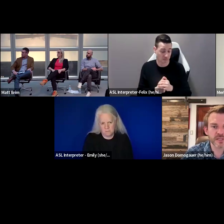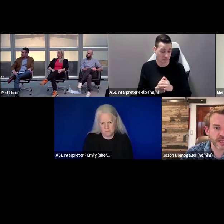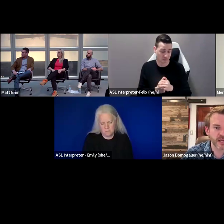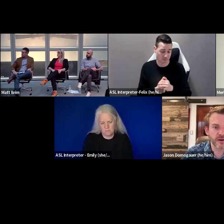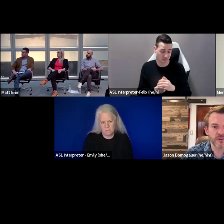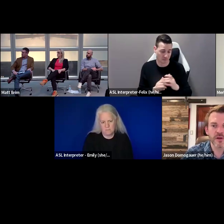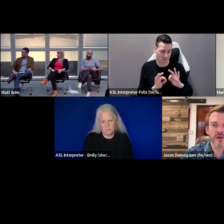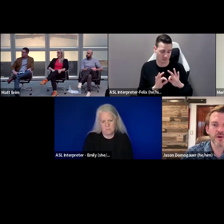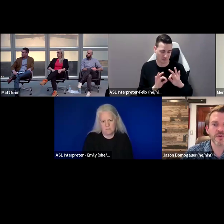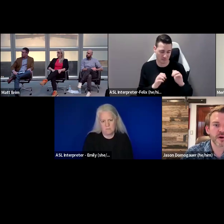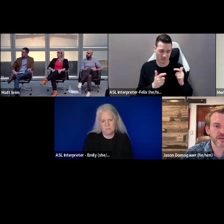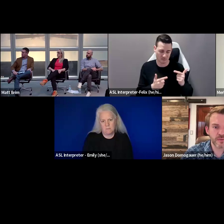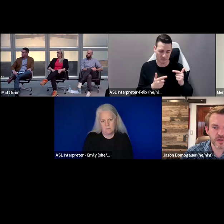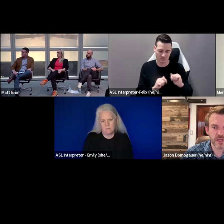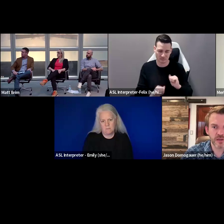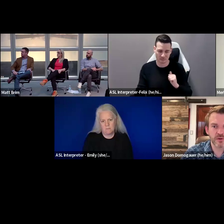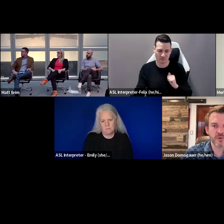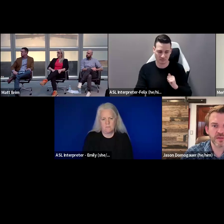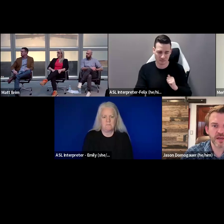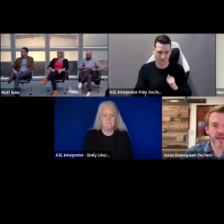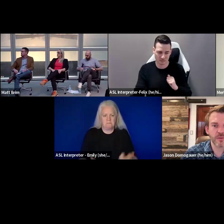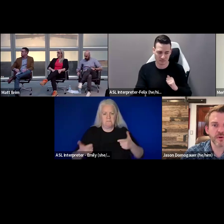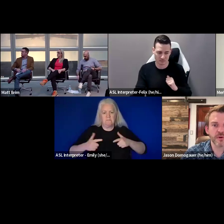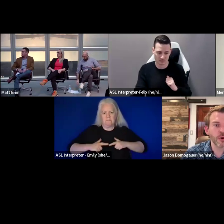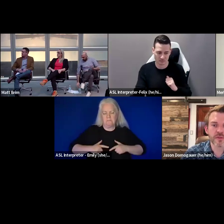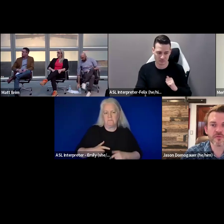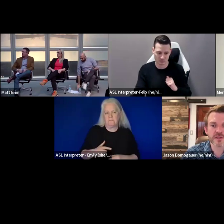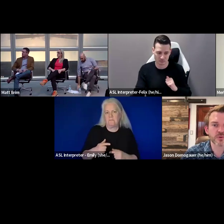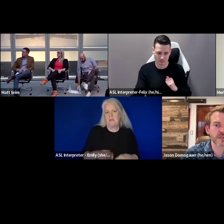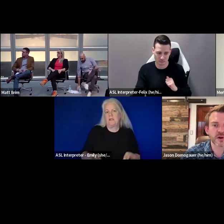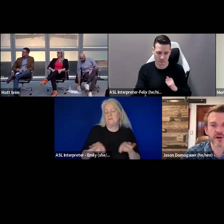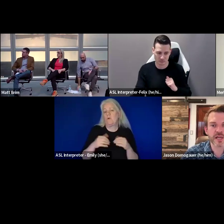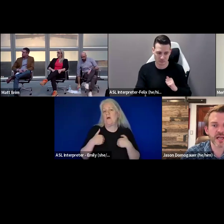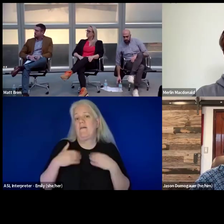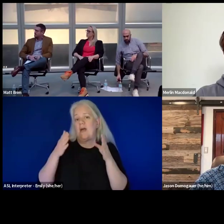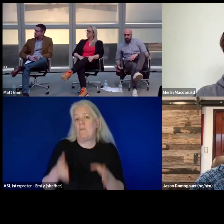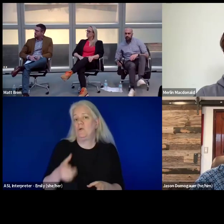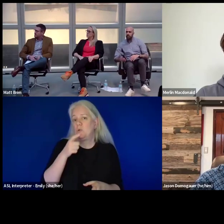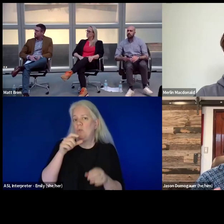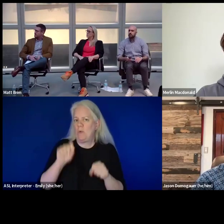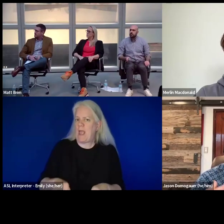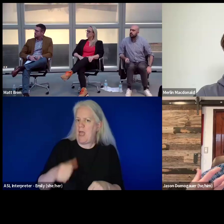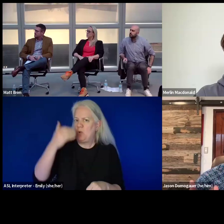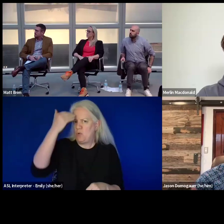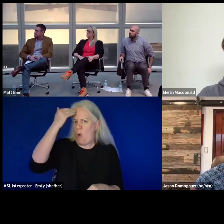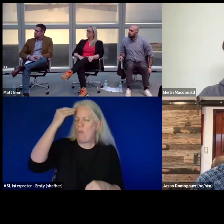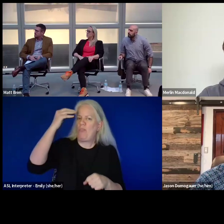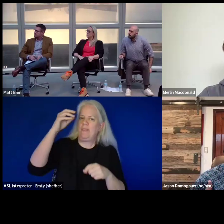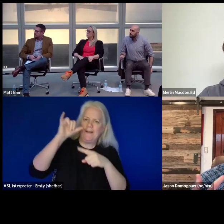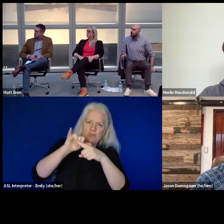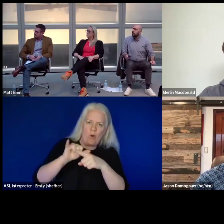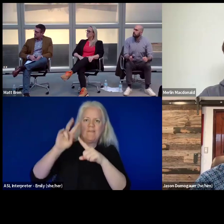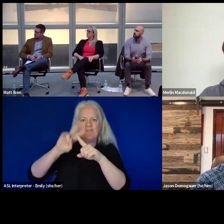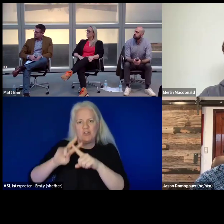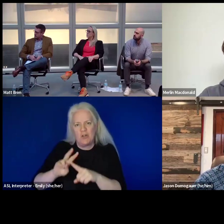can speak the lingo, who's part of the community, who can then help know where the resources are and connect people, and then also learn from the community of